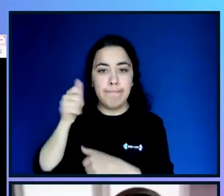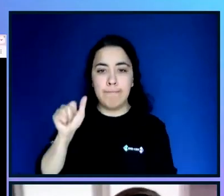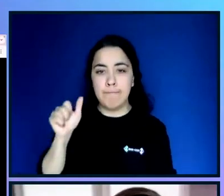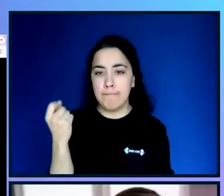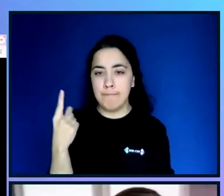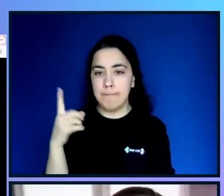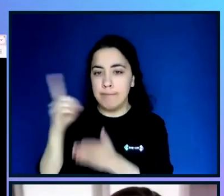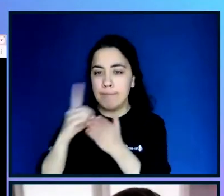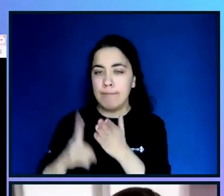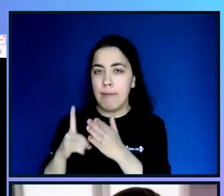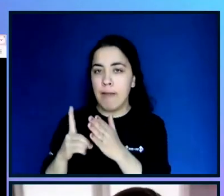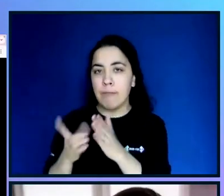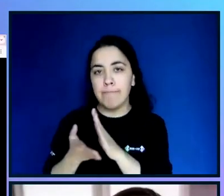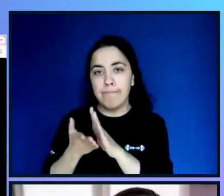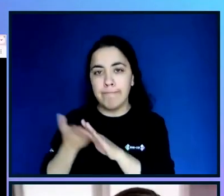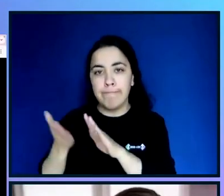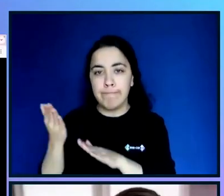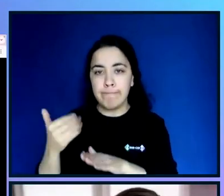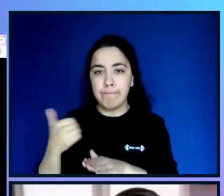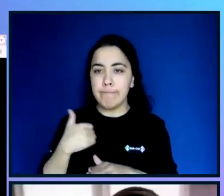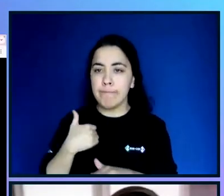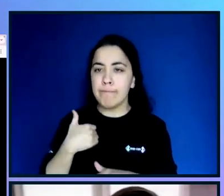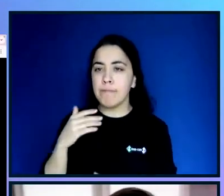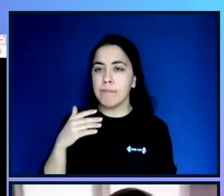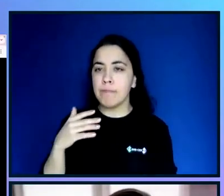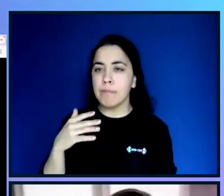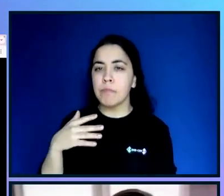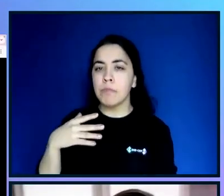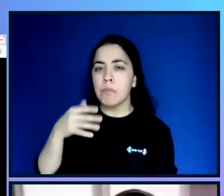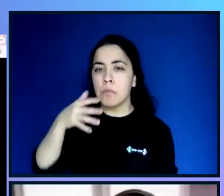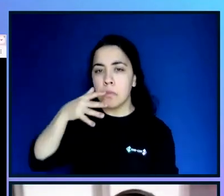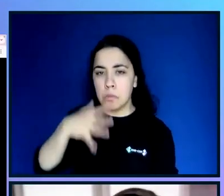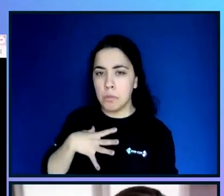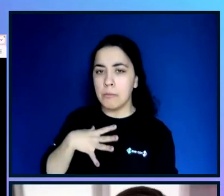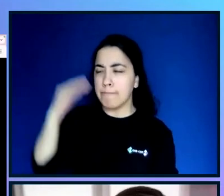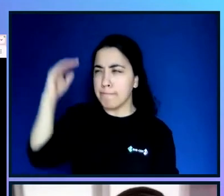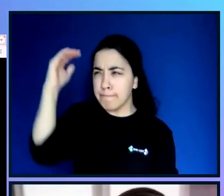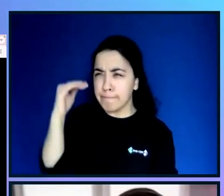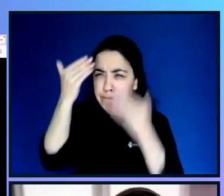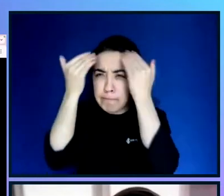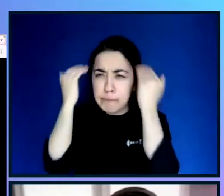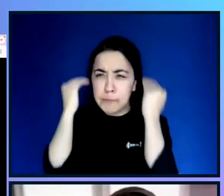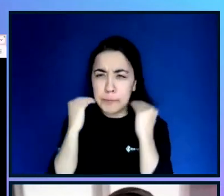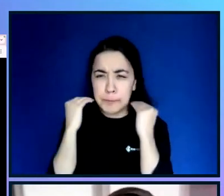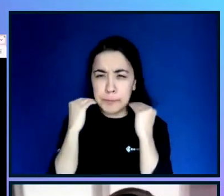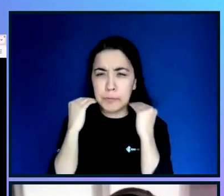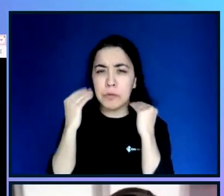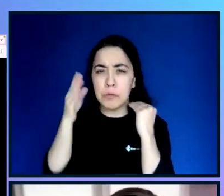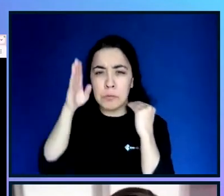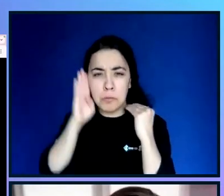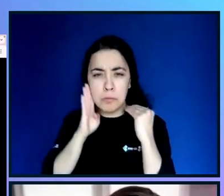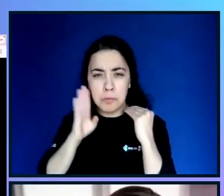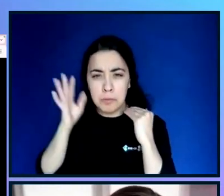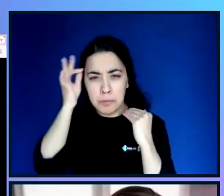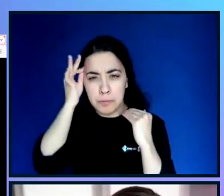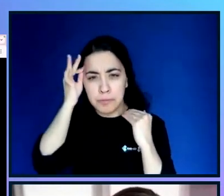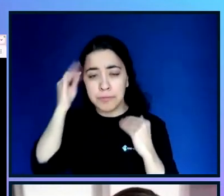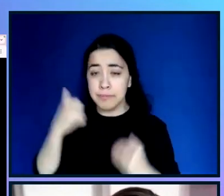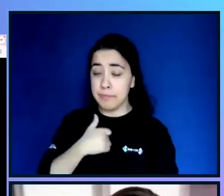white woman with shoulder length brown hair, wearing a black blouse. I am deaf and I need cochlear implants to